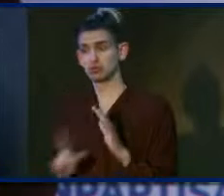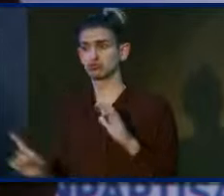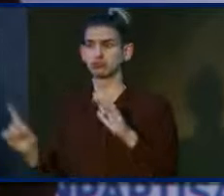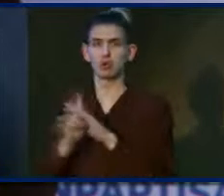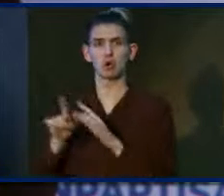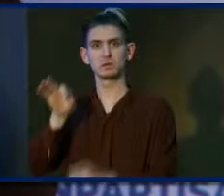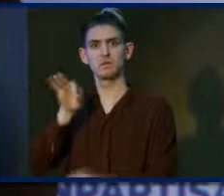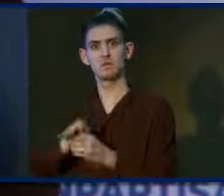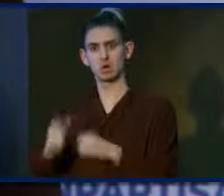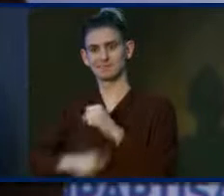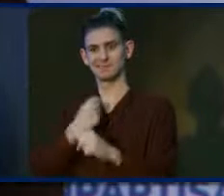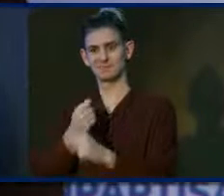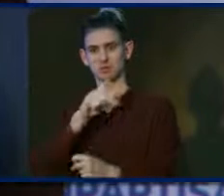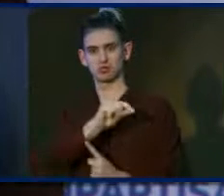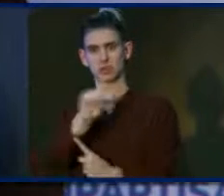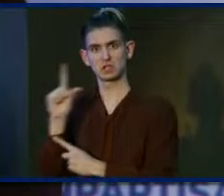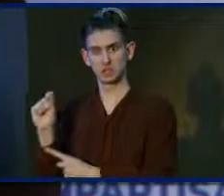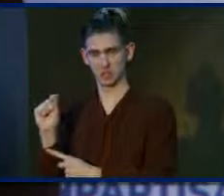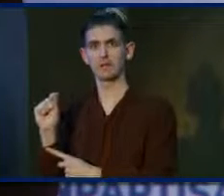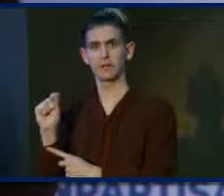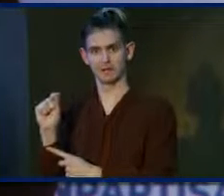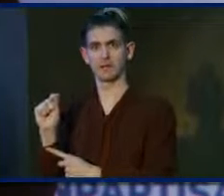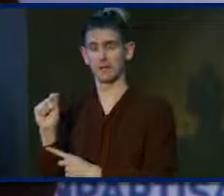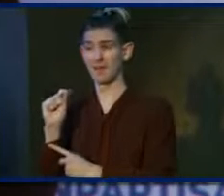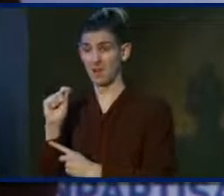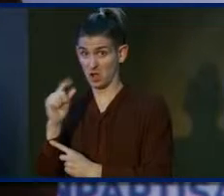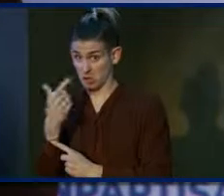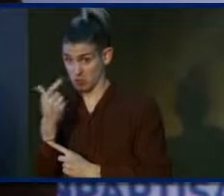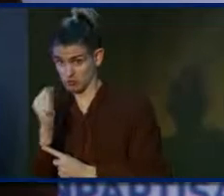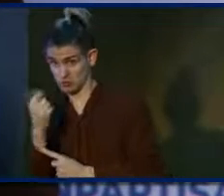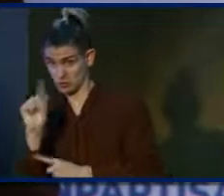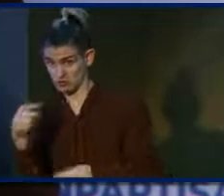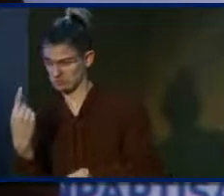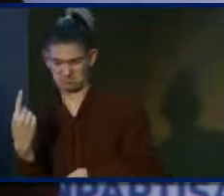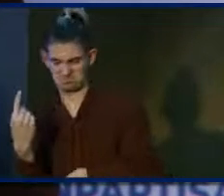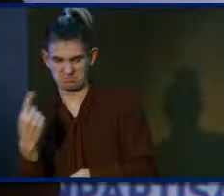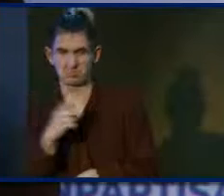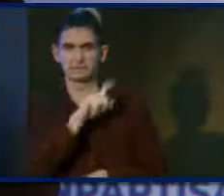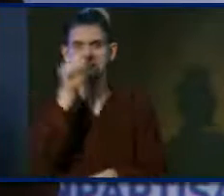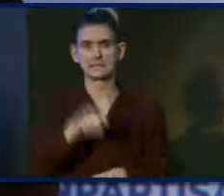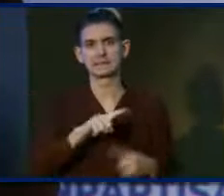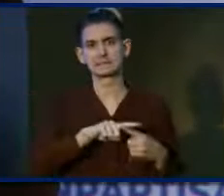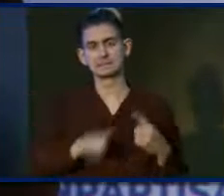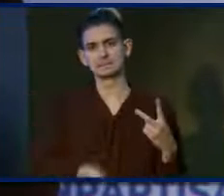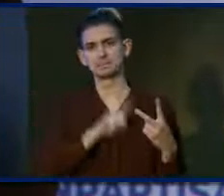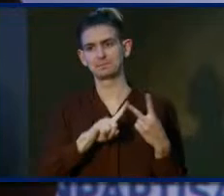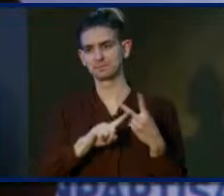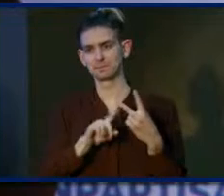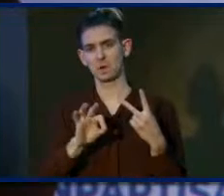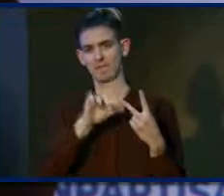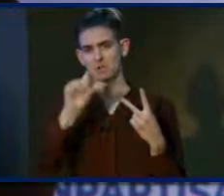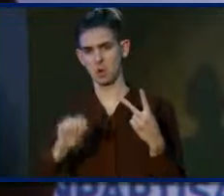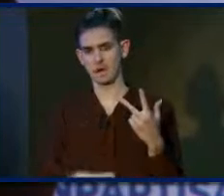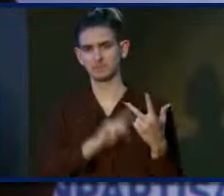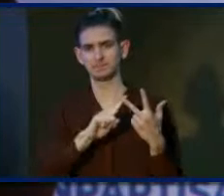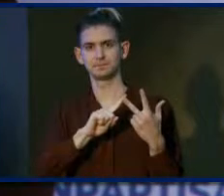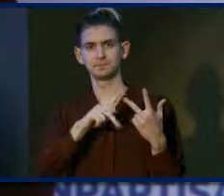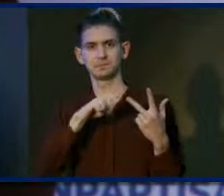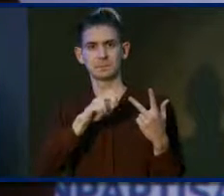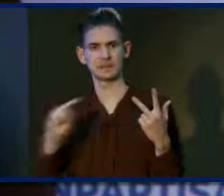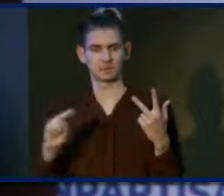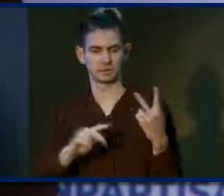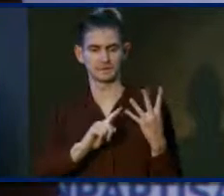in 2020. But it's not just Georgia, y'all. We saw it in Texas, we saw it in Florida,